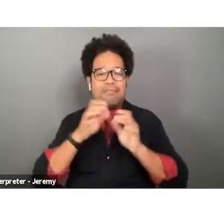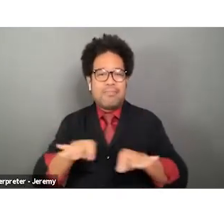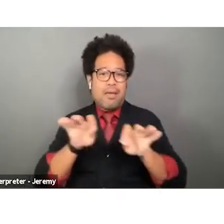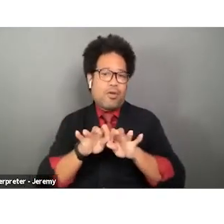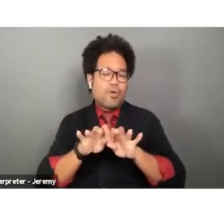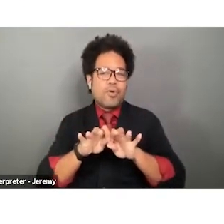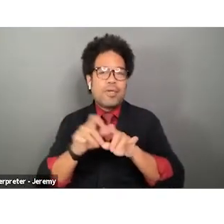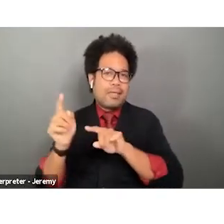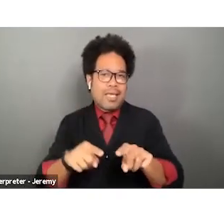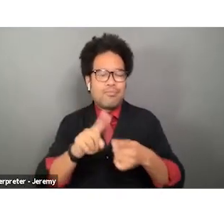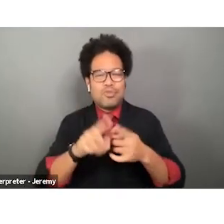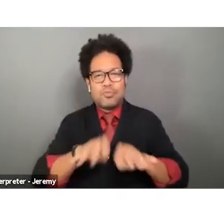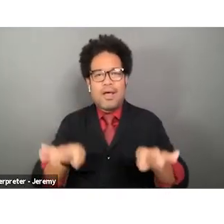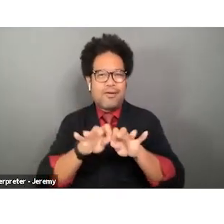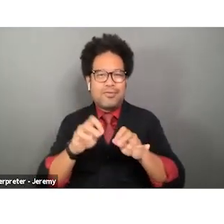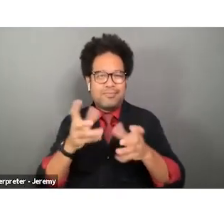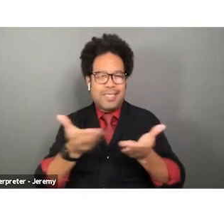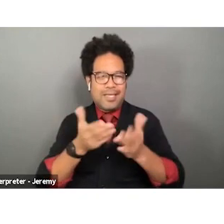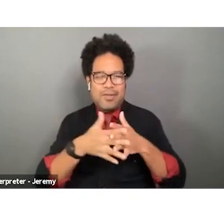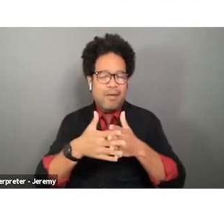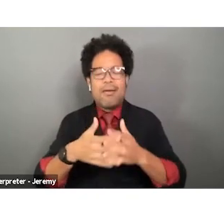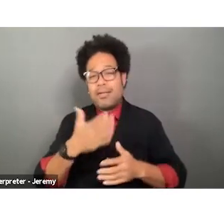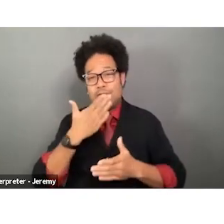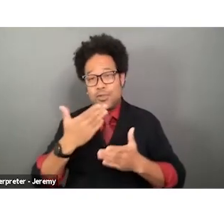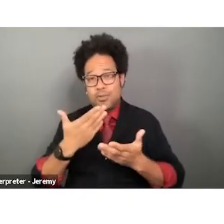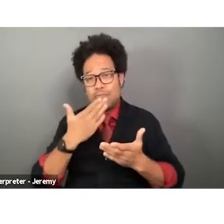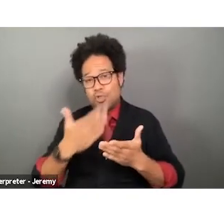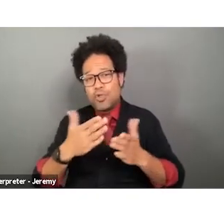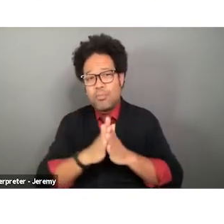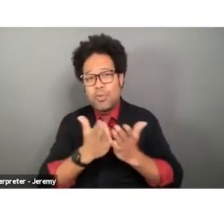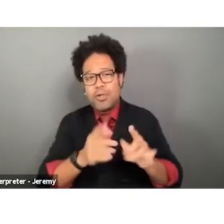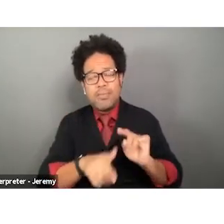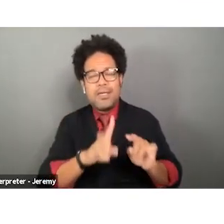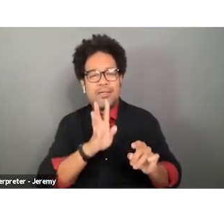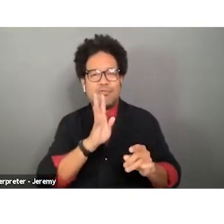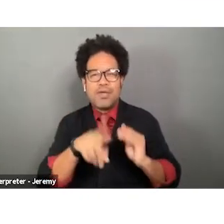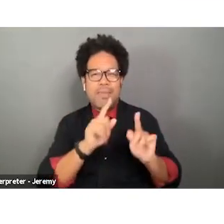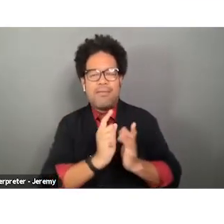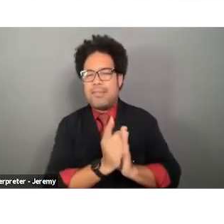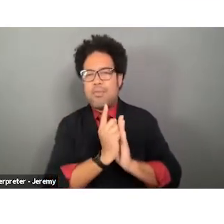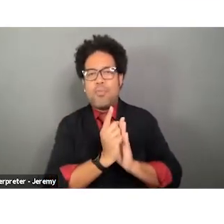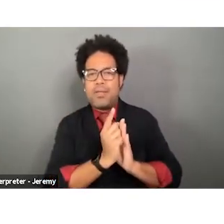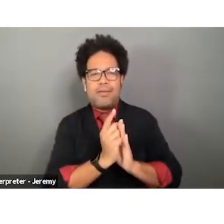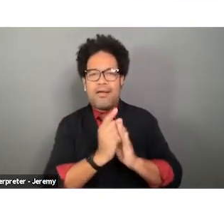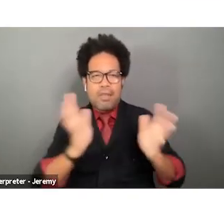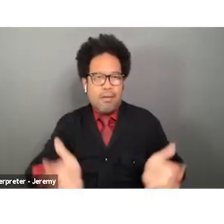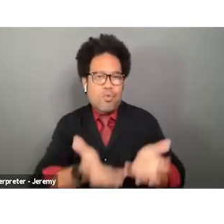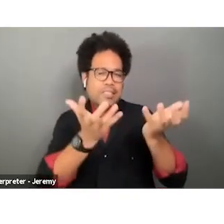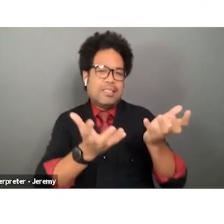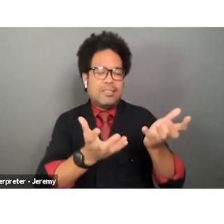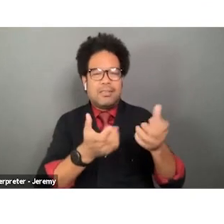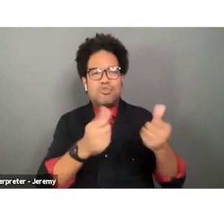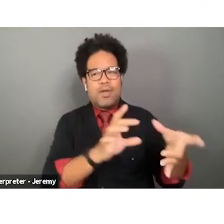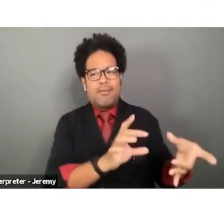book, but it's also talking about the moment of the uprisings and really trying to unpack it and tying it to previous movements.